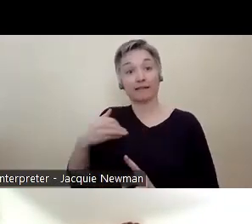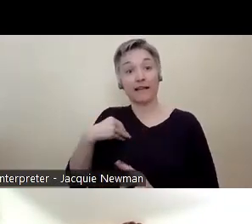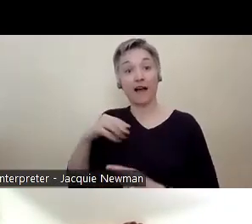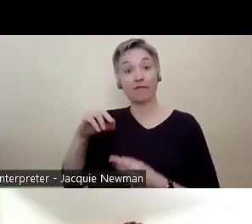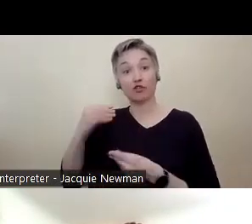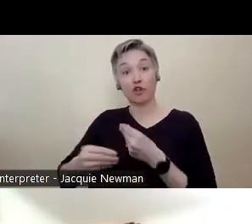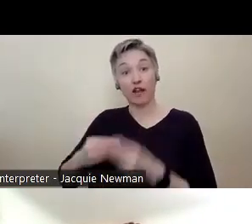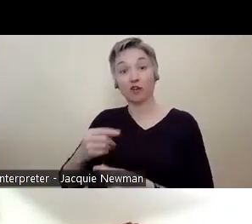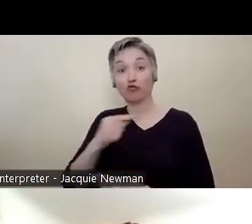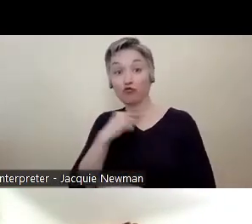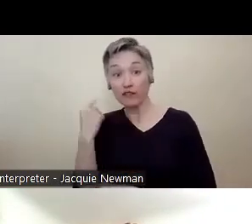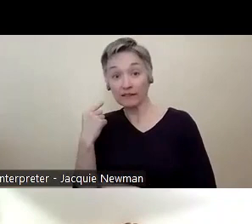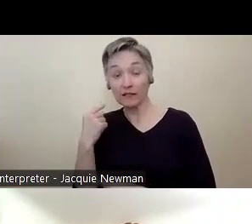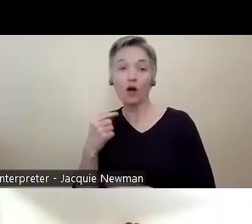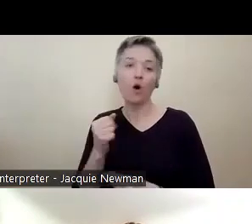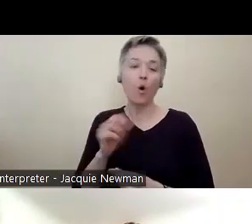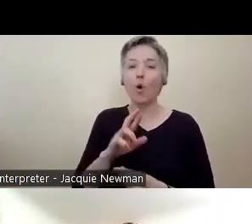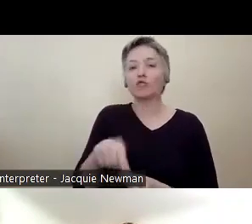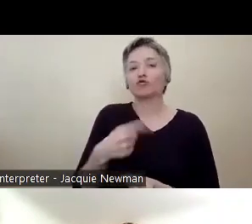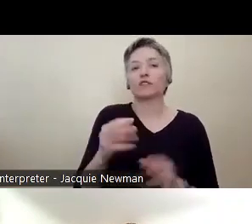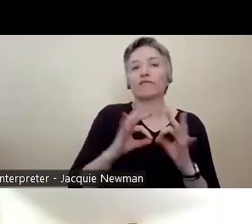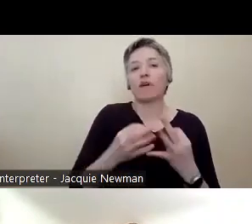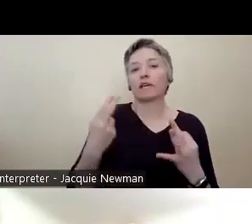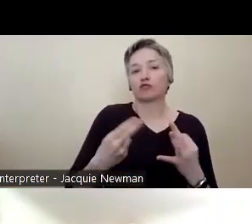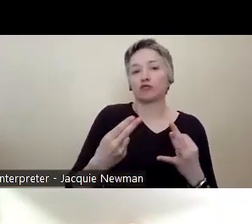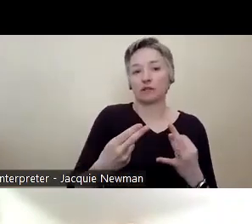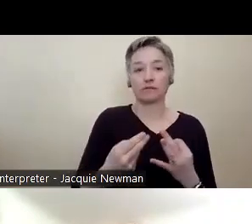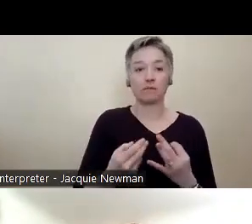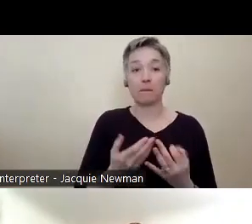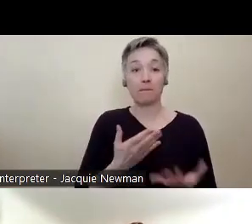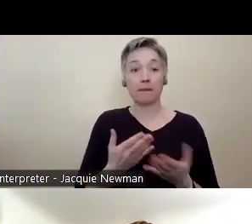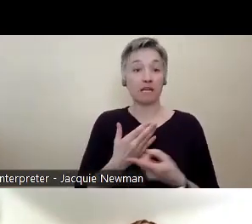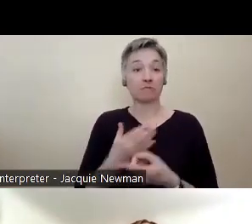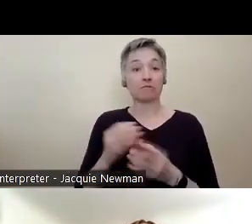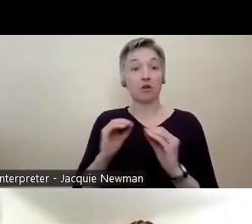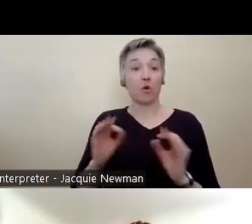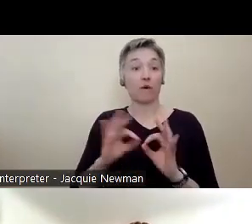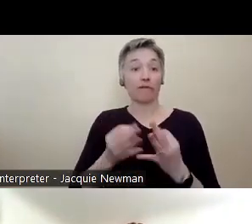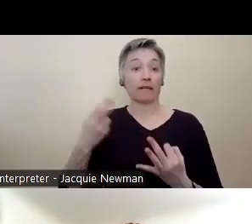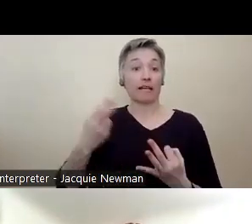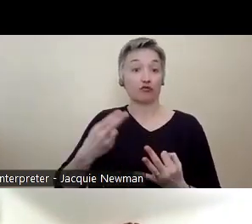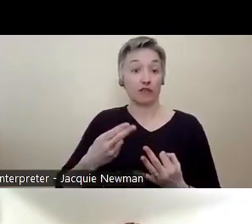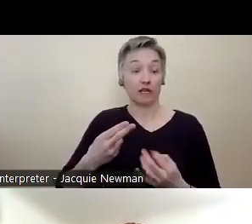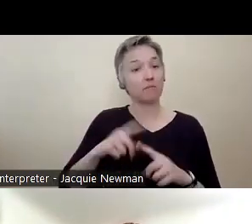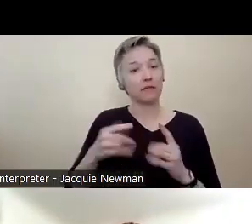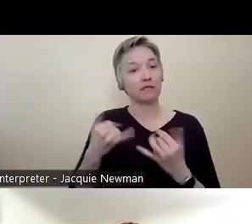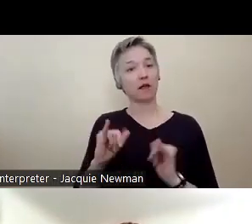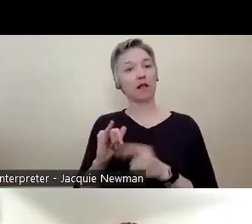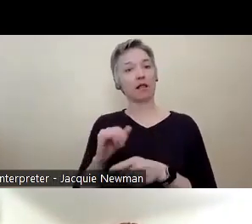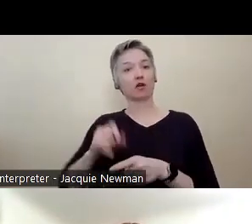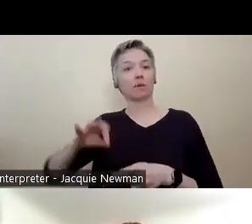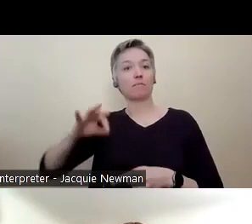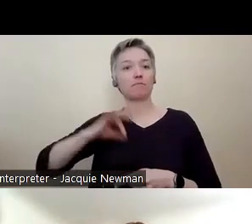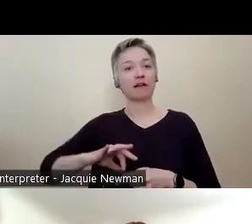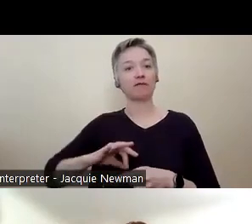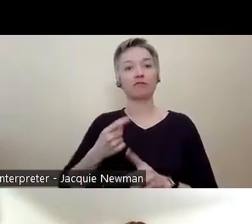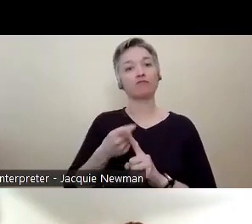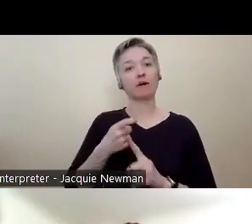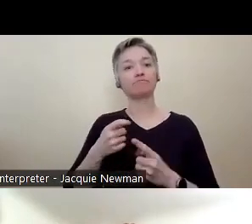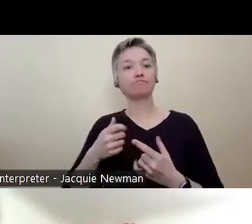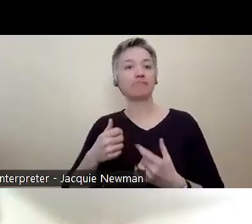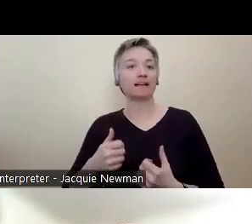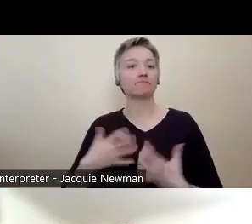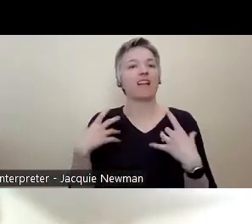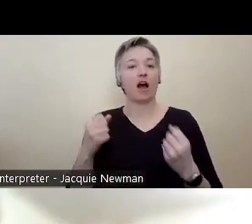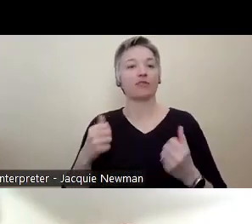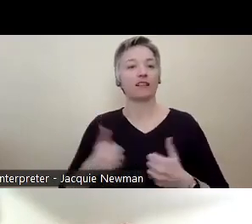just have family history, and how even someone without a cancer family history could benefit from living a healthy lifestyle. And